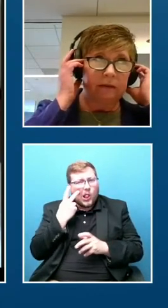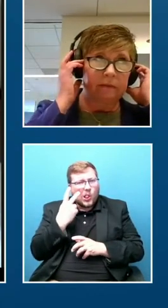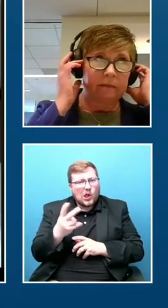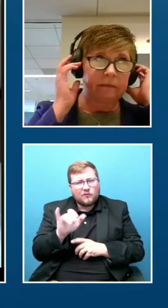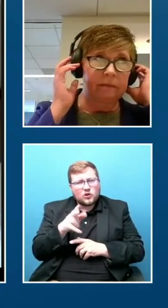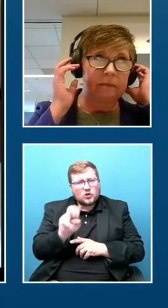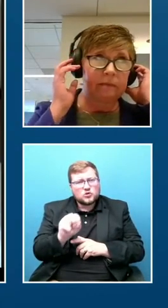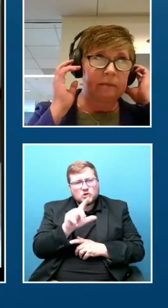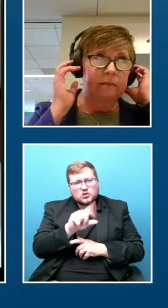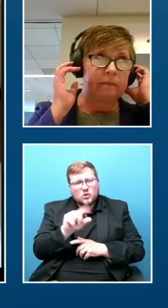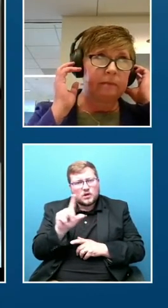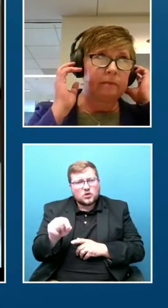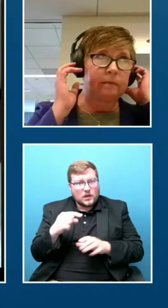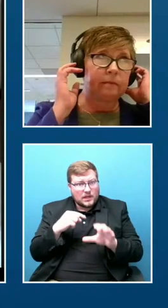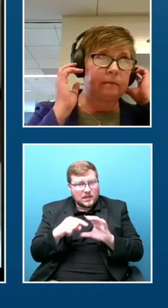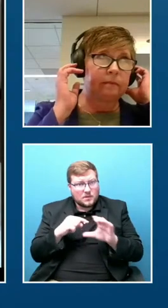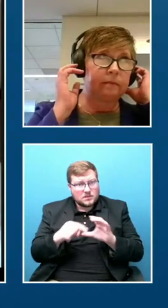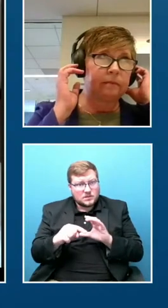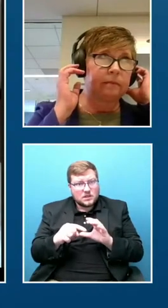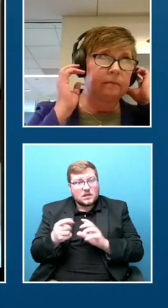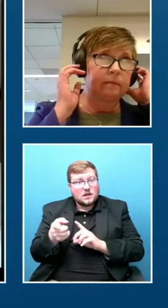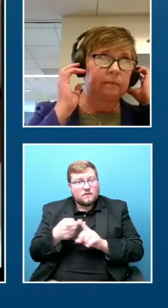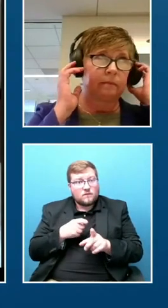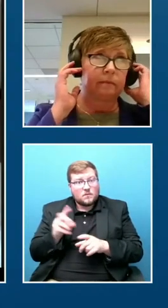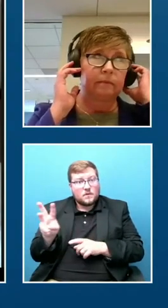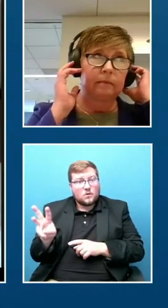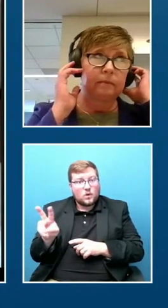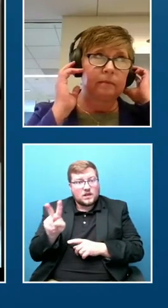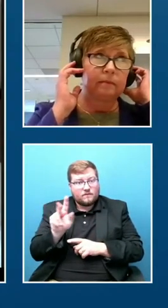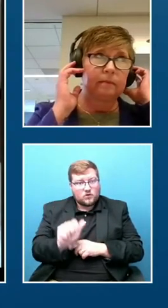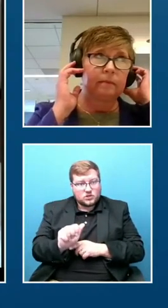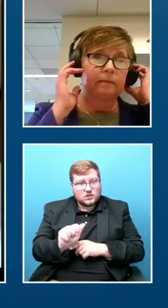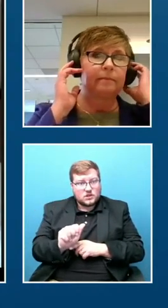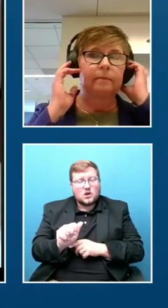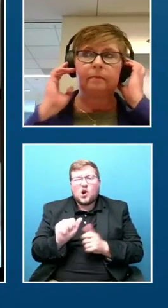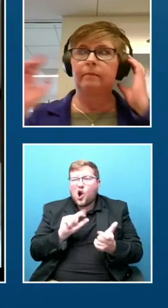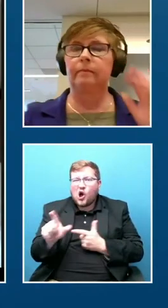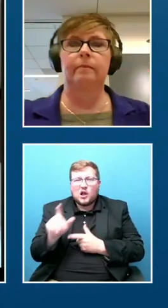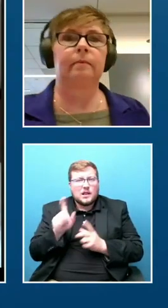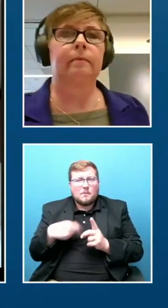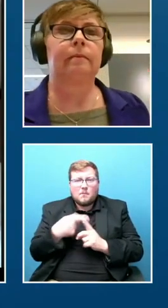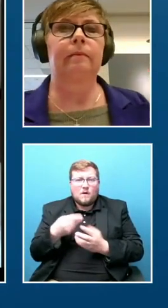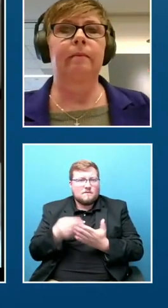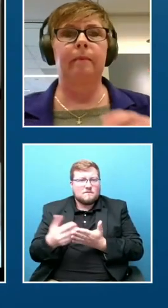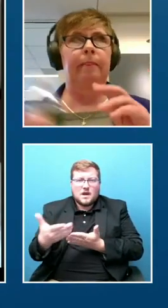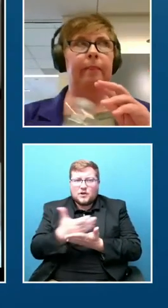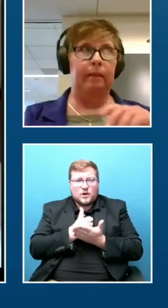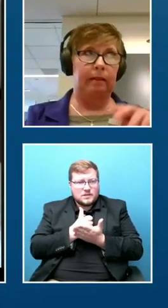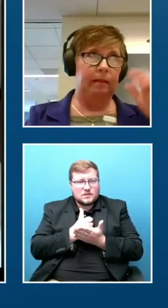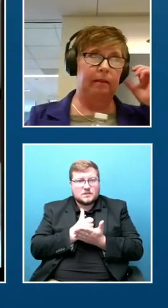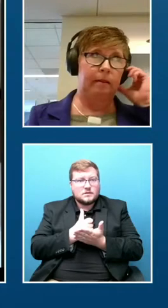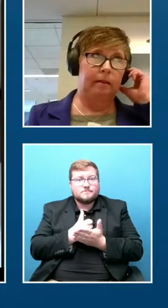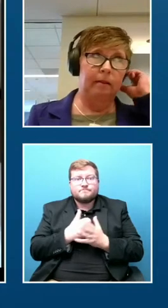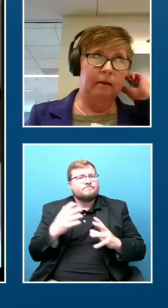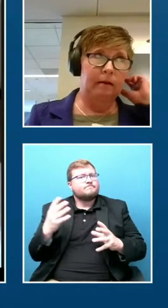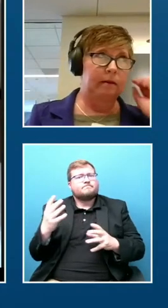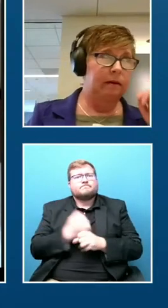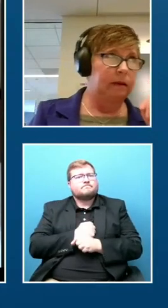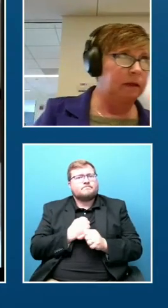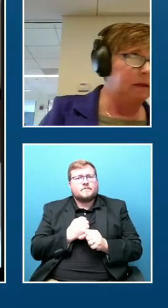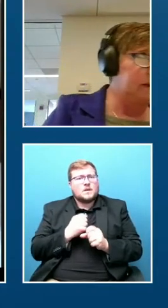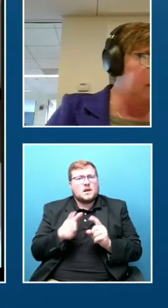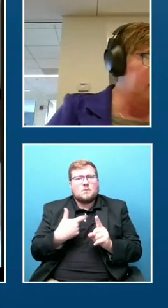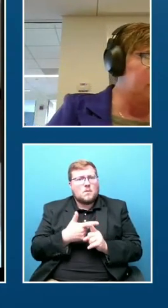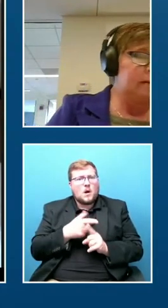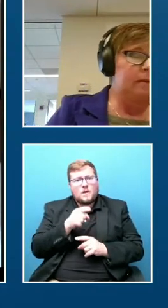and those from the West Virginia Democratic Party are primarily of a fundraising nature. I did not receive an email announcing the June 29th,